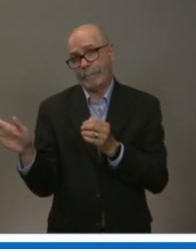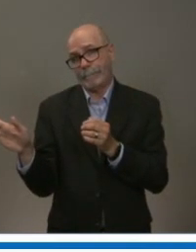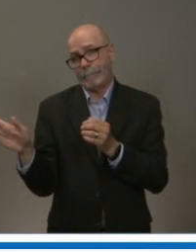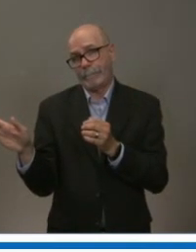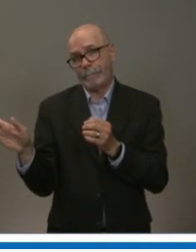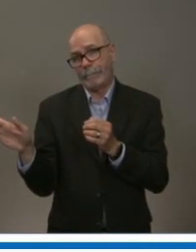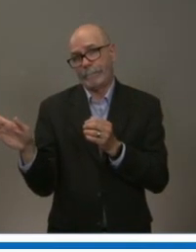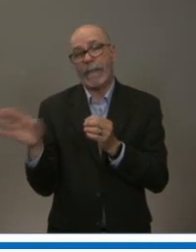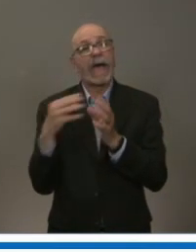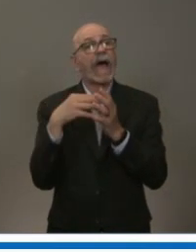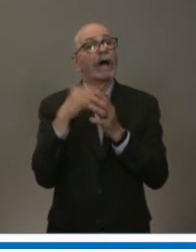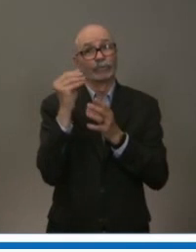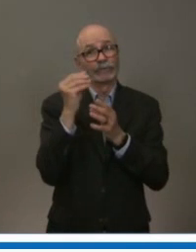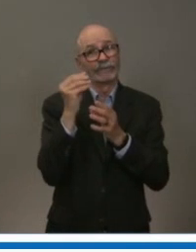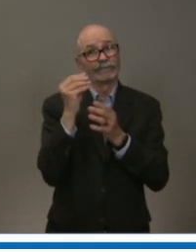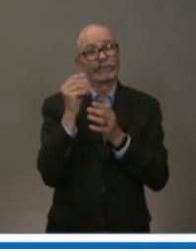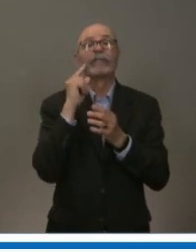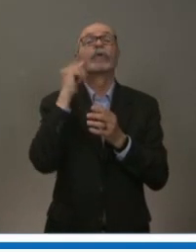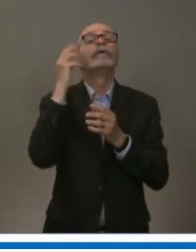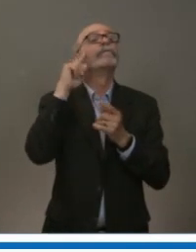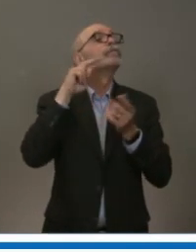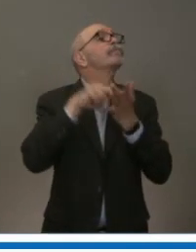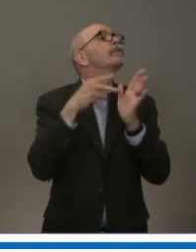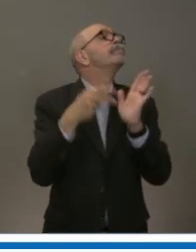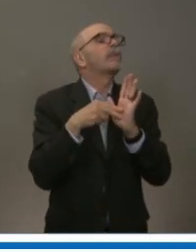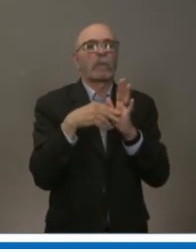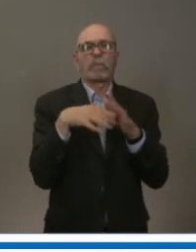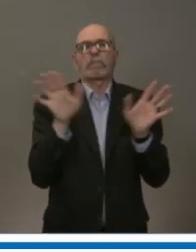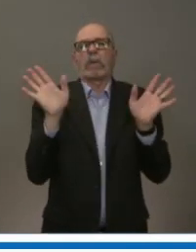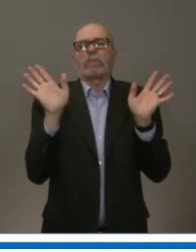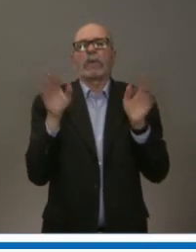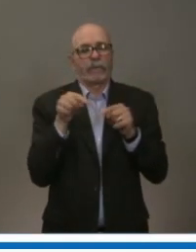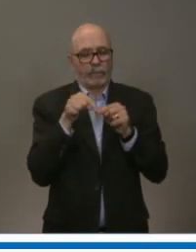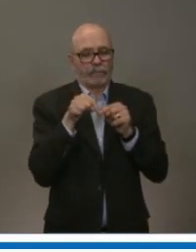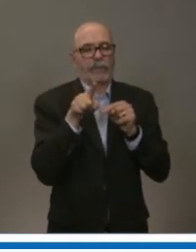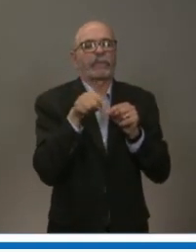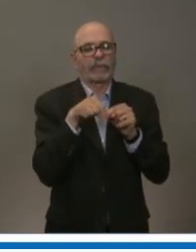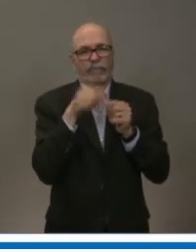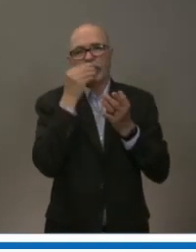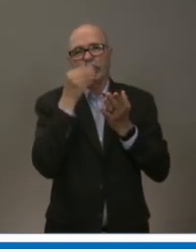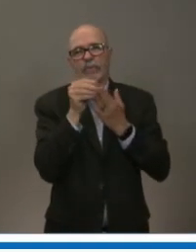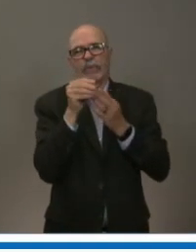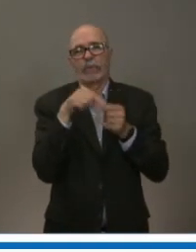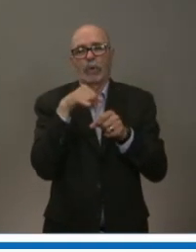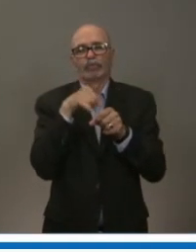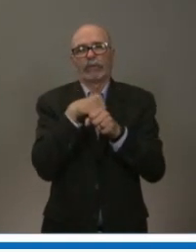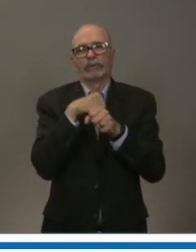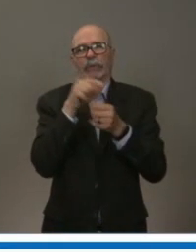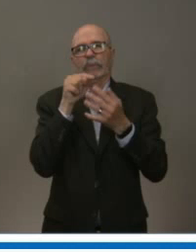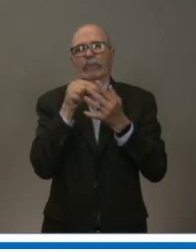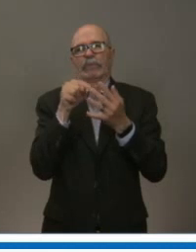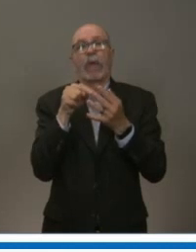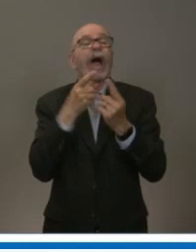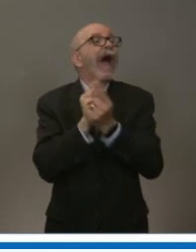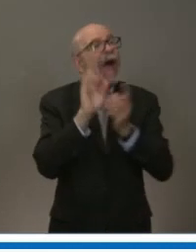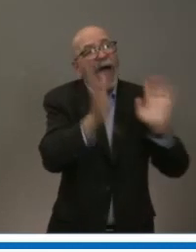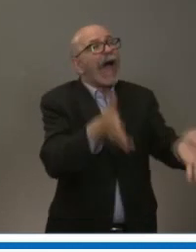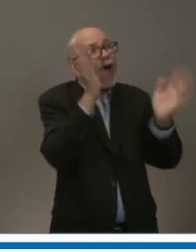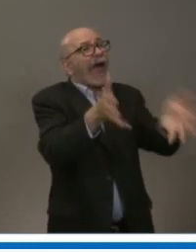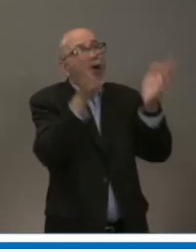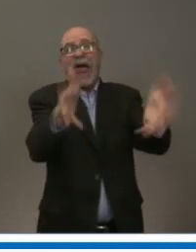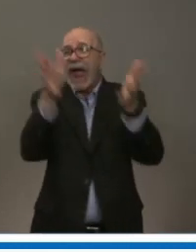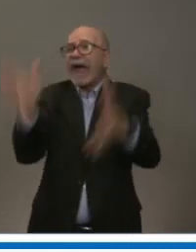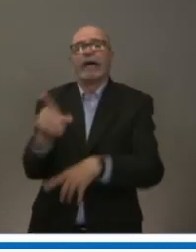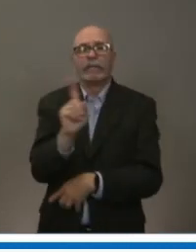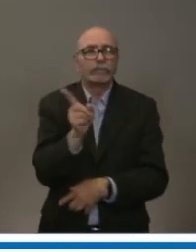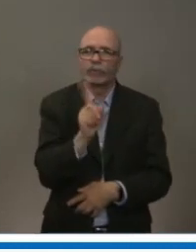going out for essential trips, not engaging with the rest of your community unless it's necessary, and in doing